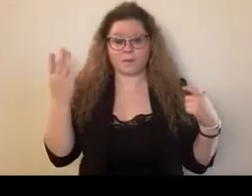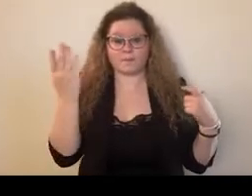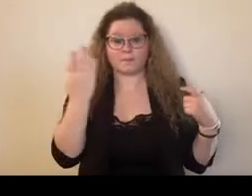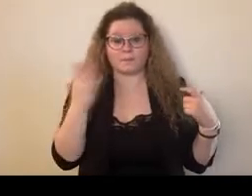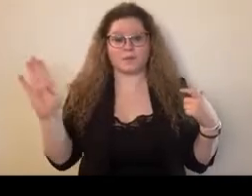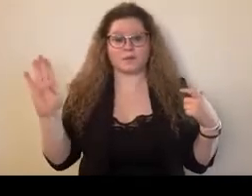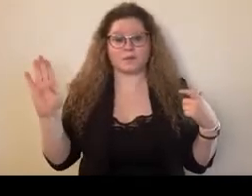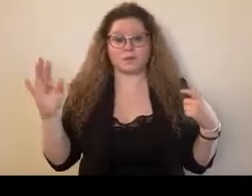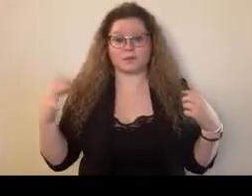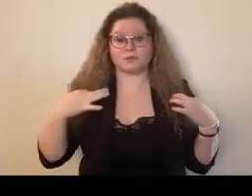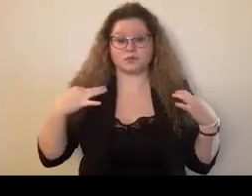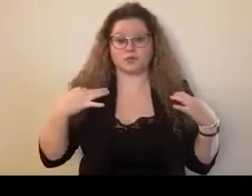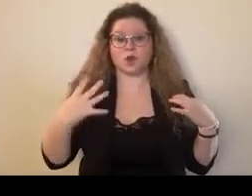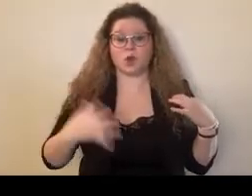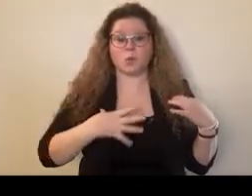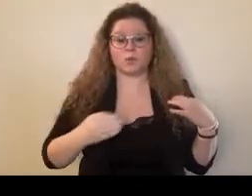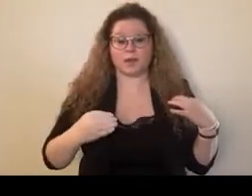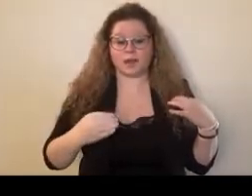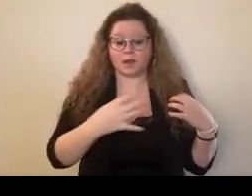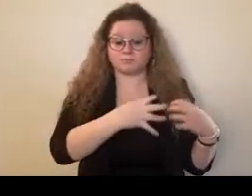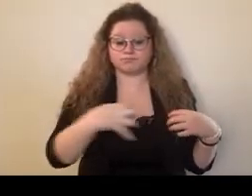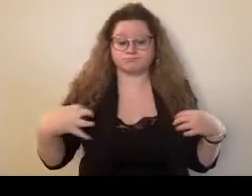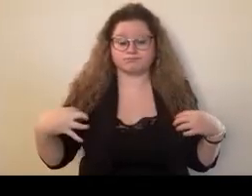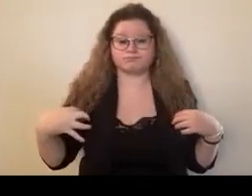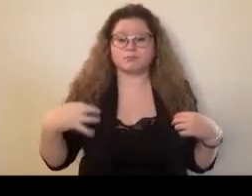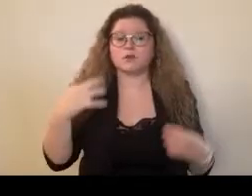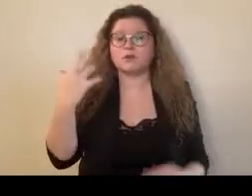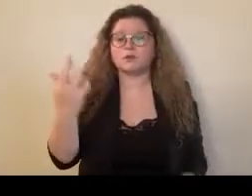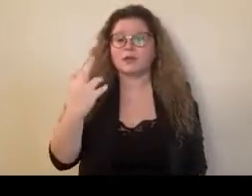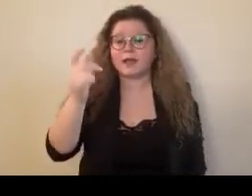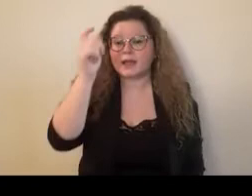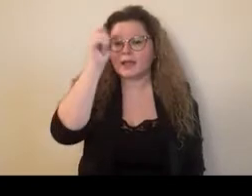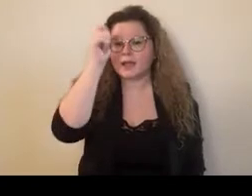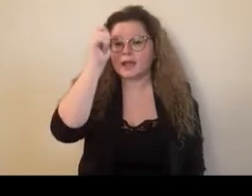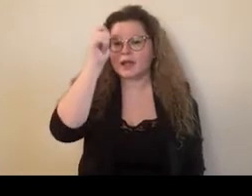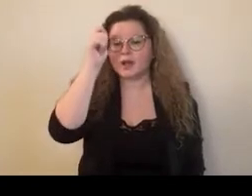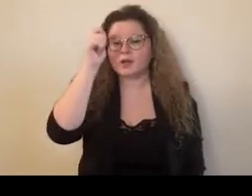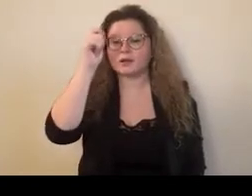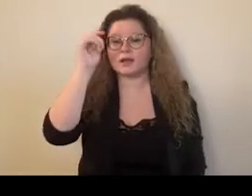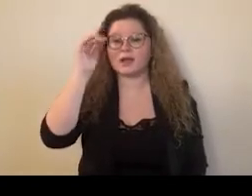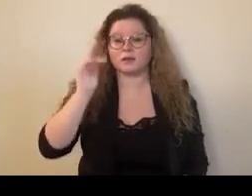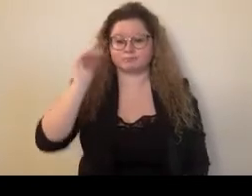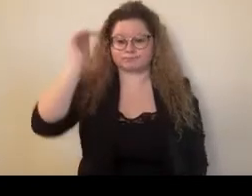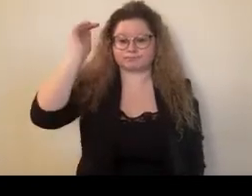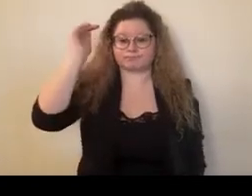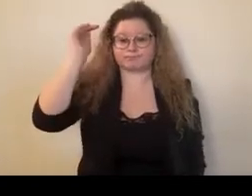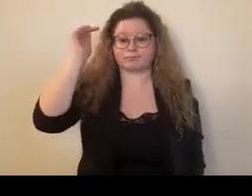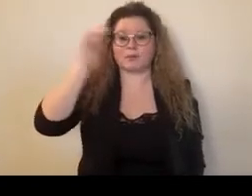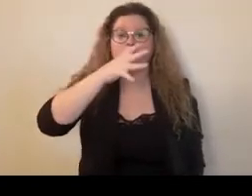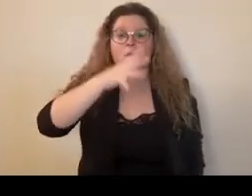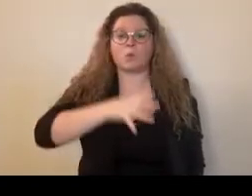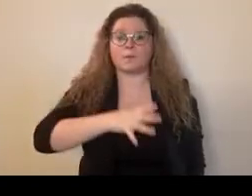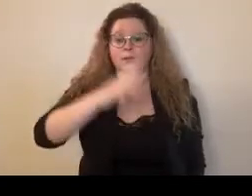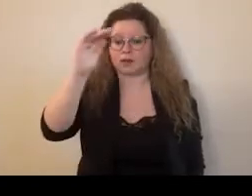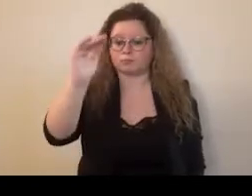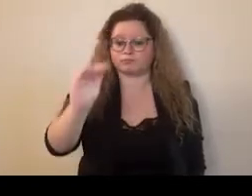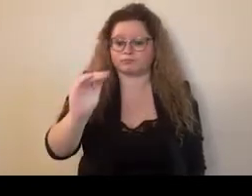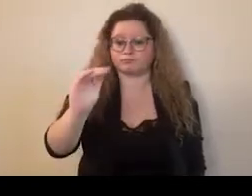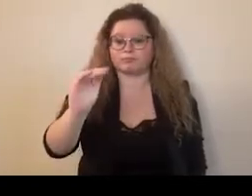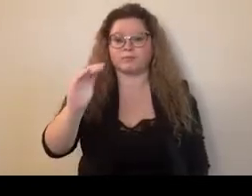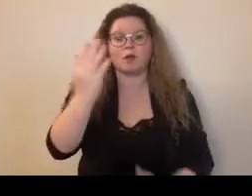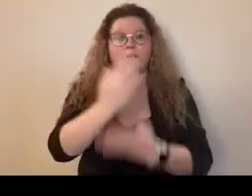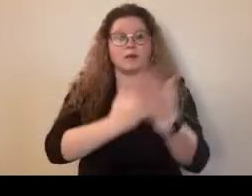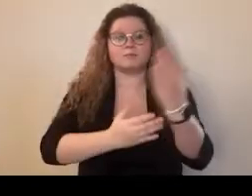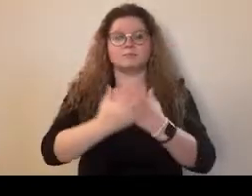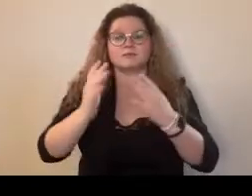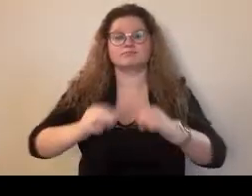with white stripes. He has grey hair and is taller than the lady, who has her arms wrapped on his shoulder and held